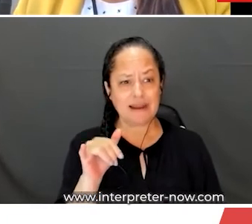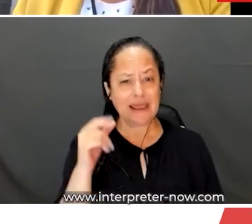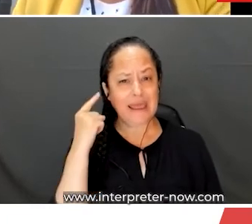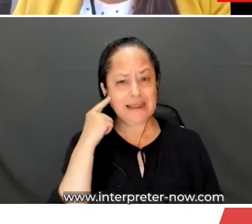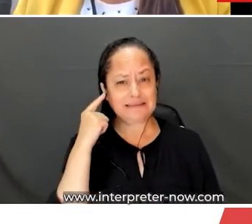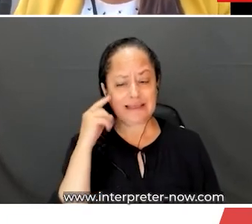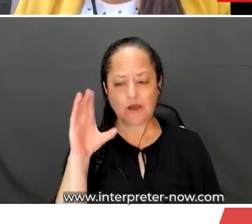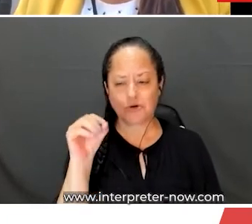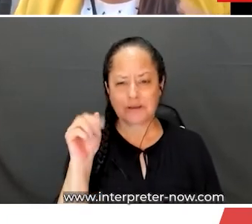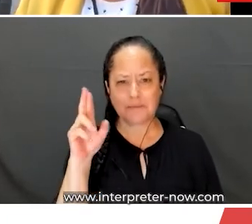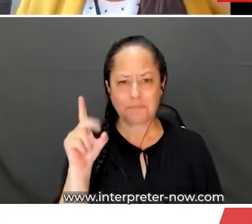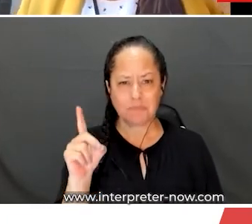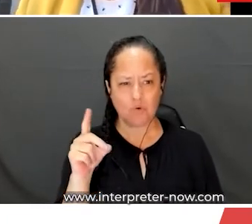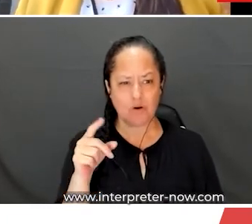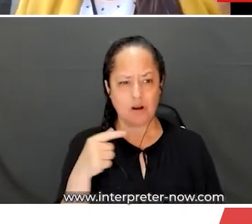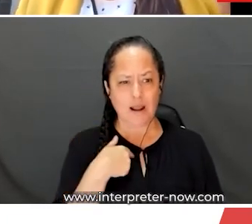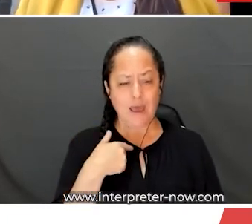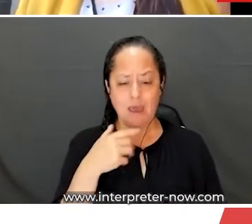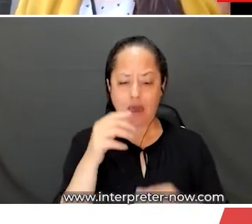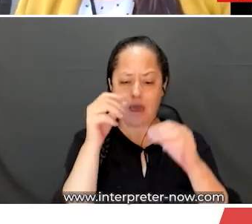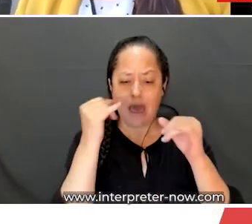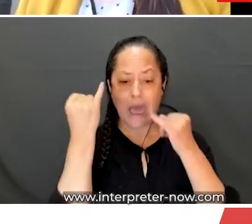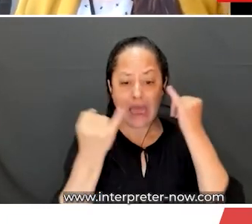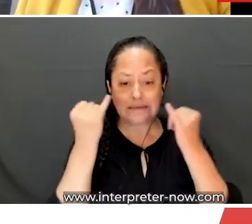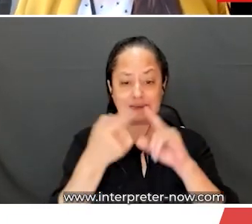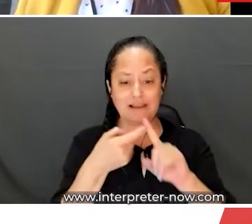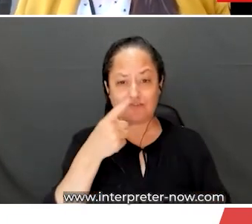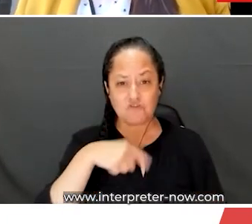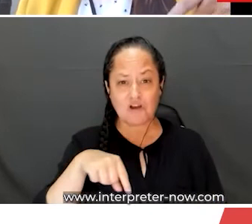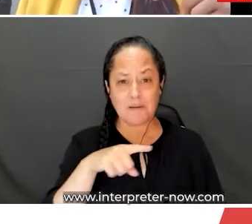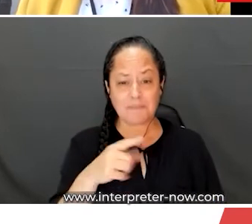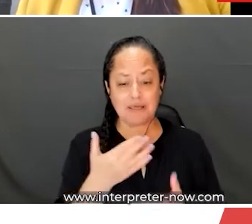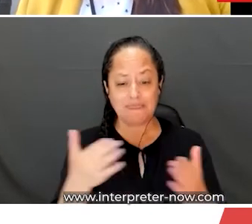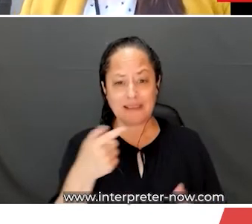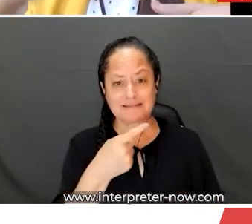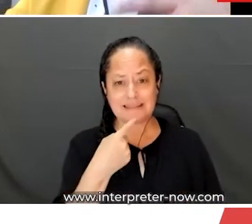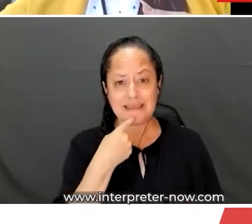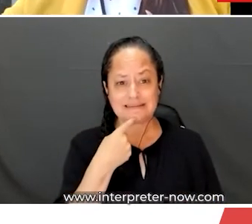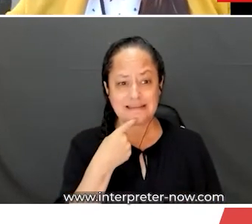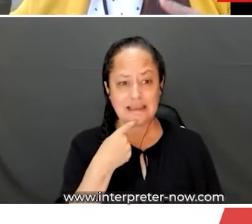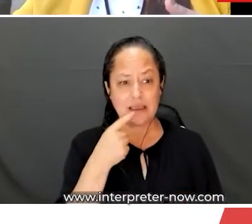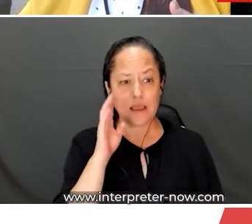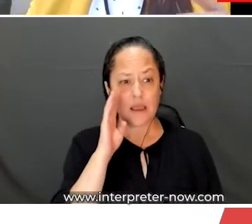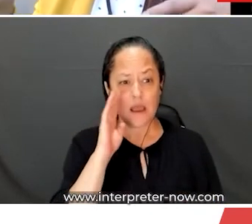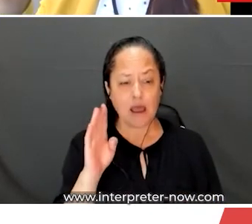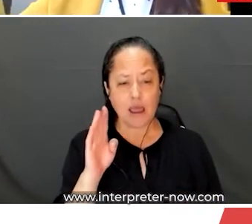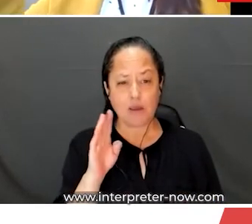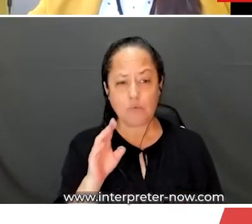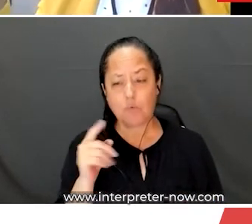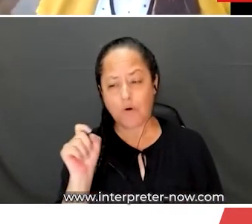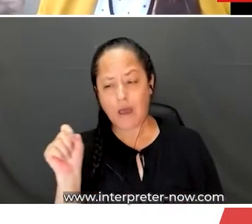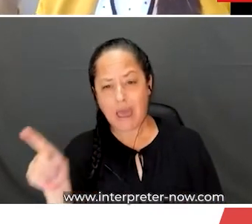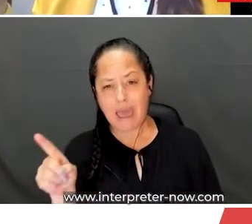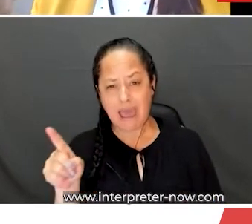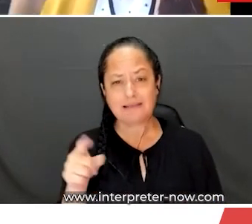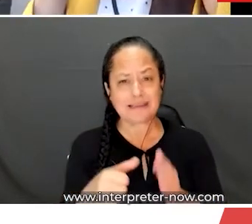board, because I also get ideas from them, things that they say, I just kind of will regurgitate back to another way. And it